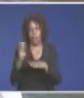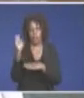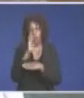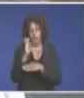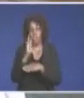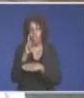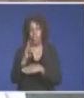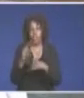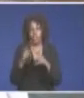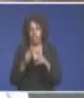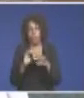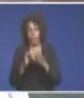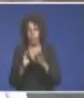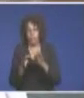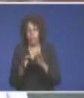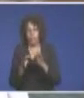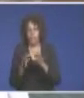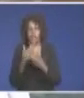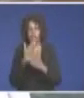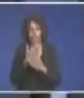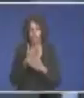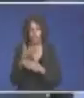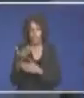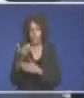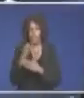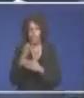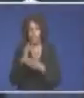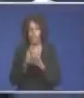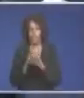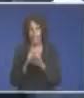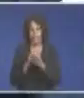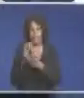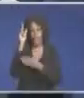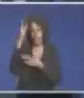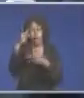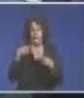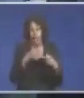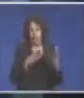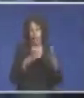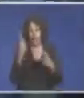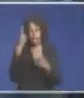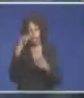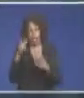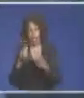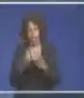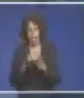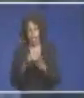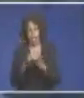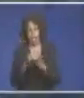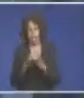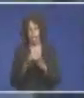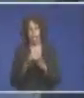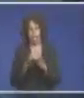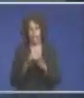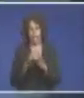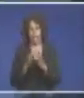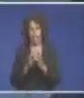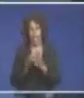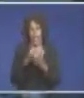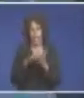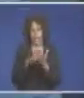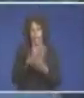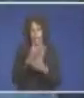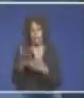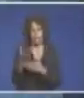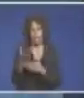repair. The good thing about Barry Tarry is that the government does have the plans for it. And this is something that we are